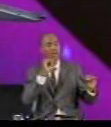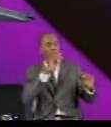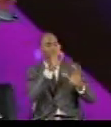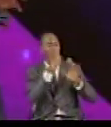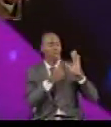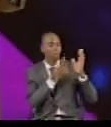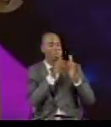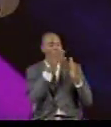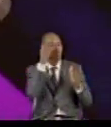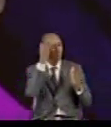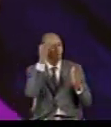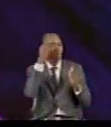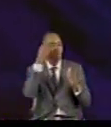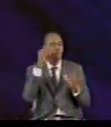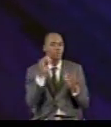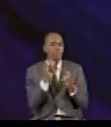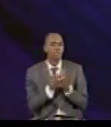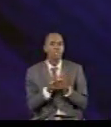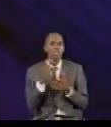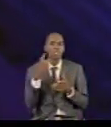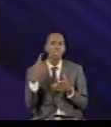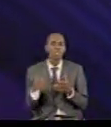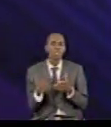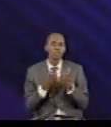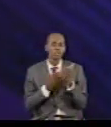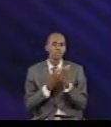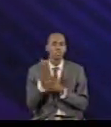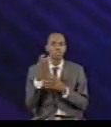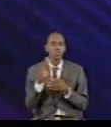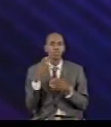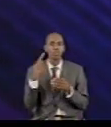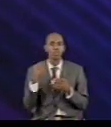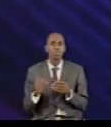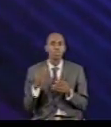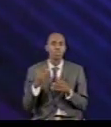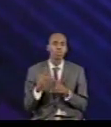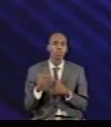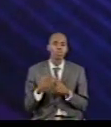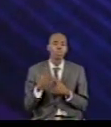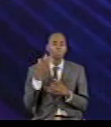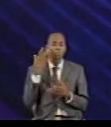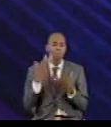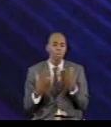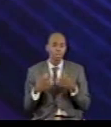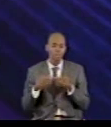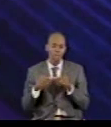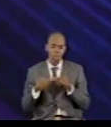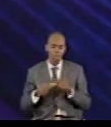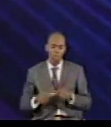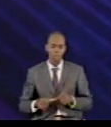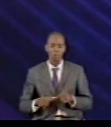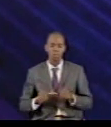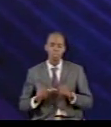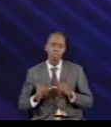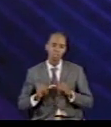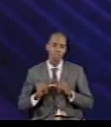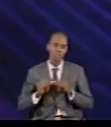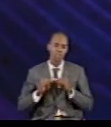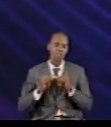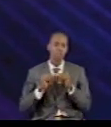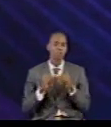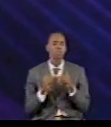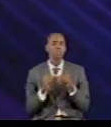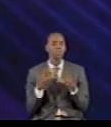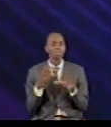the truth of the gospel might abide, continue, take